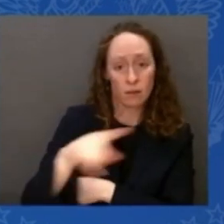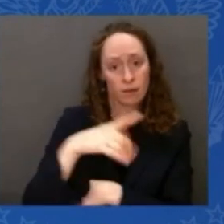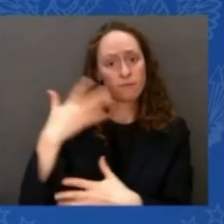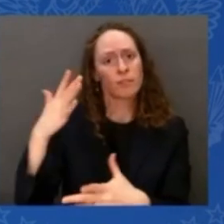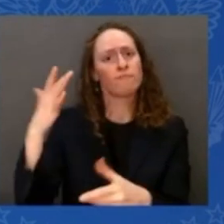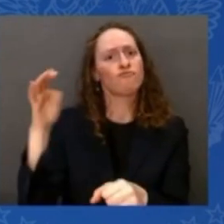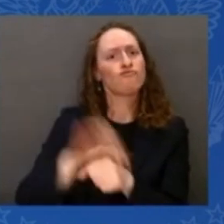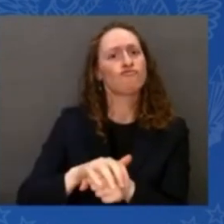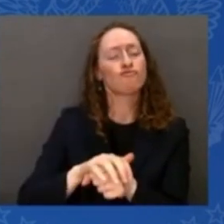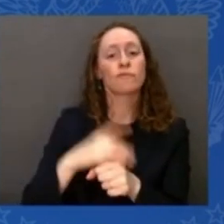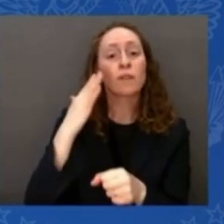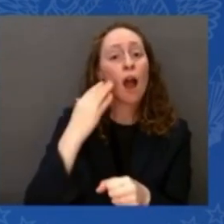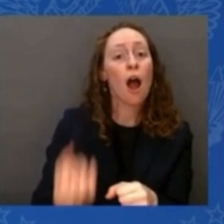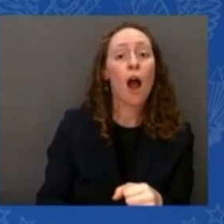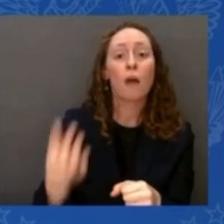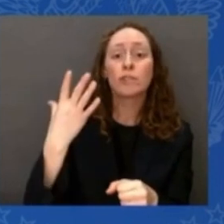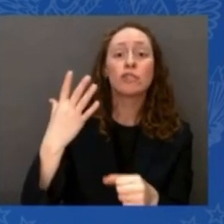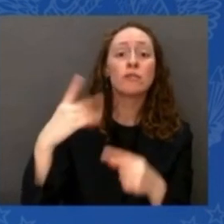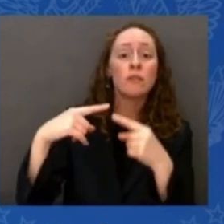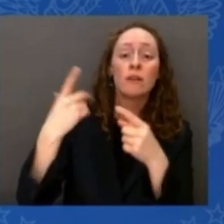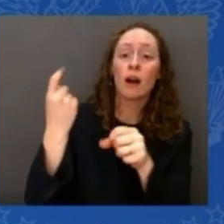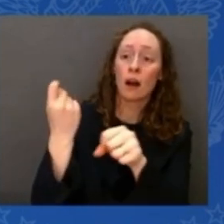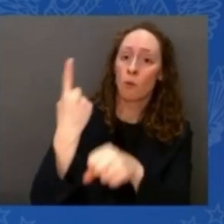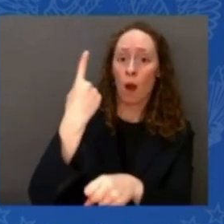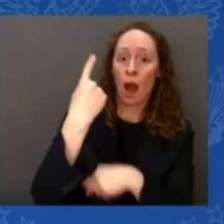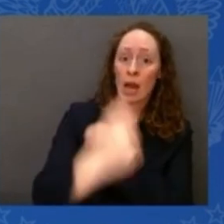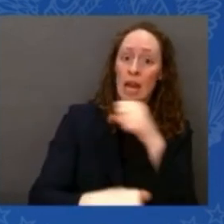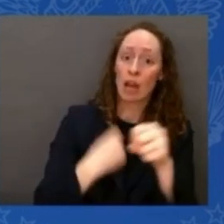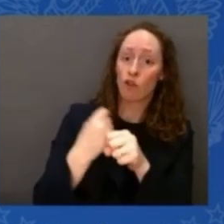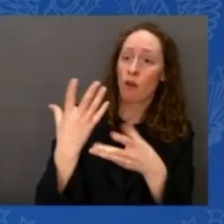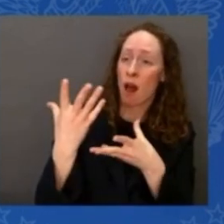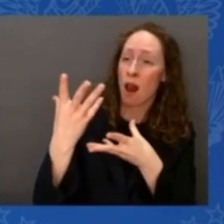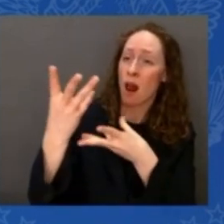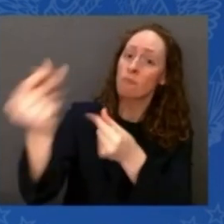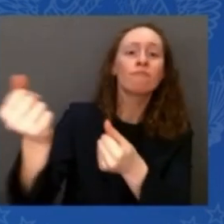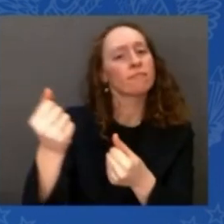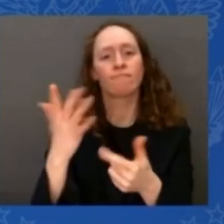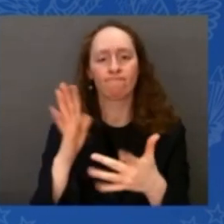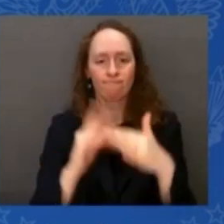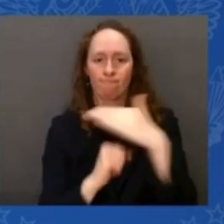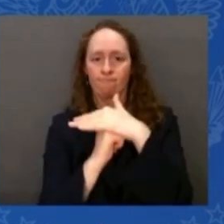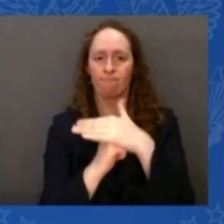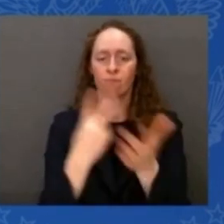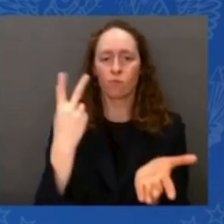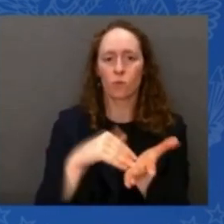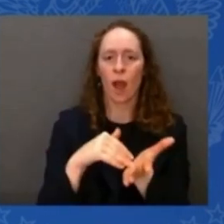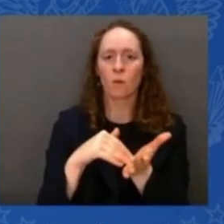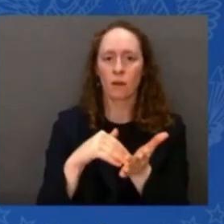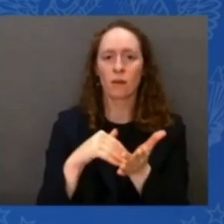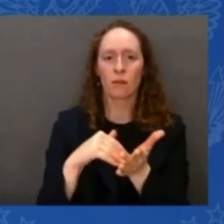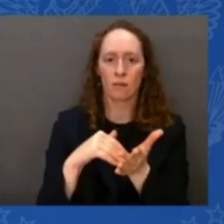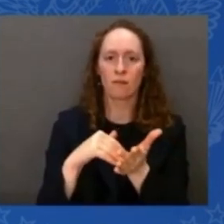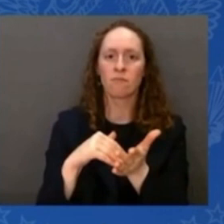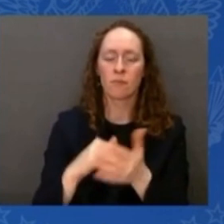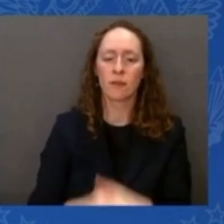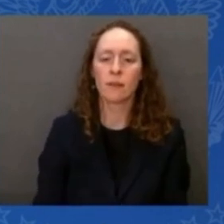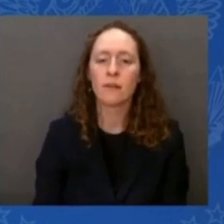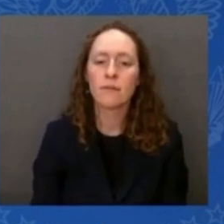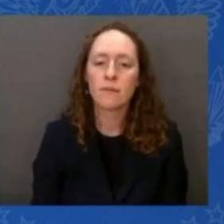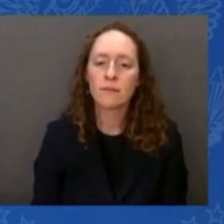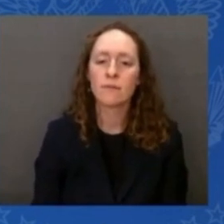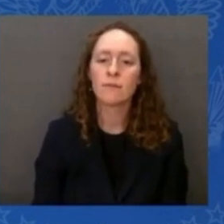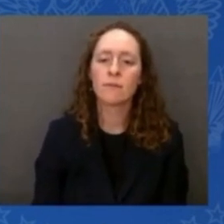know we're making real progress in my cancer initiative. Cancer drugs, though, can cost up to $10,000, $12,000, $14,000 a